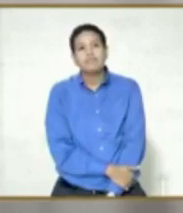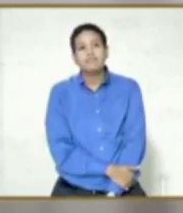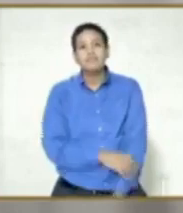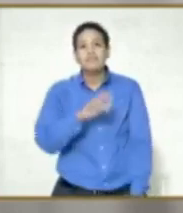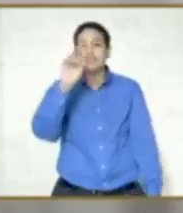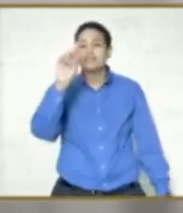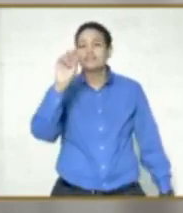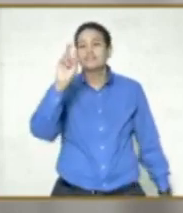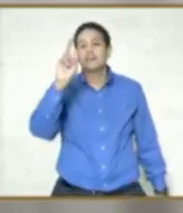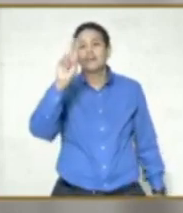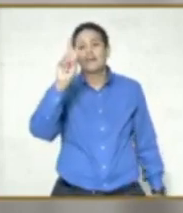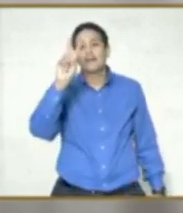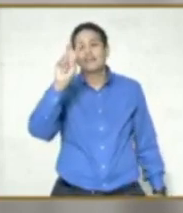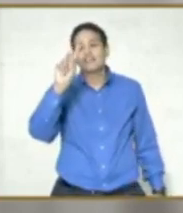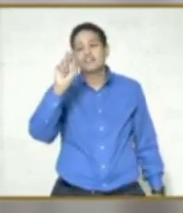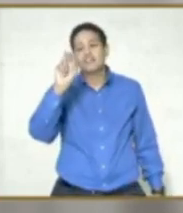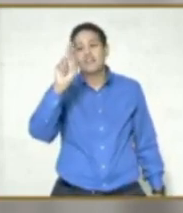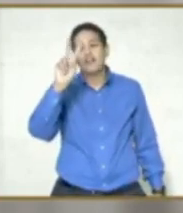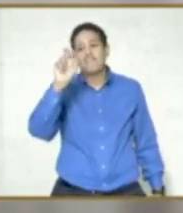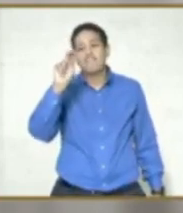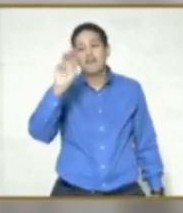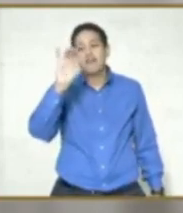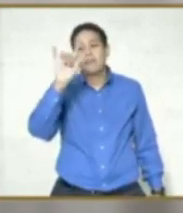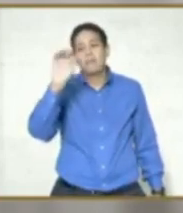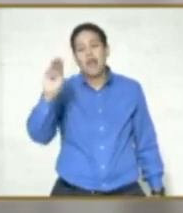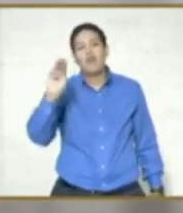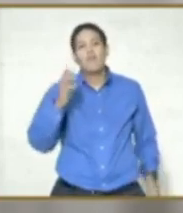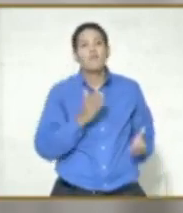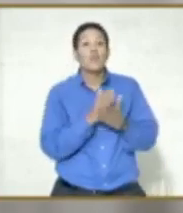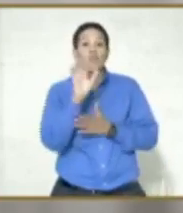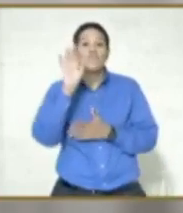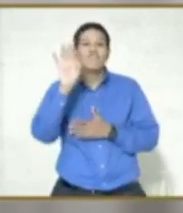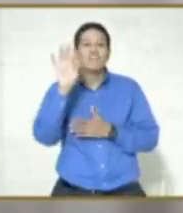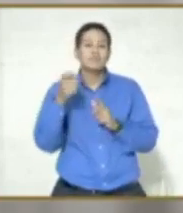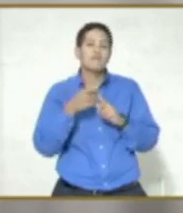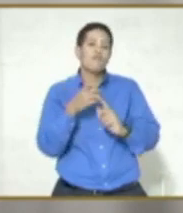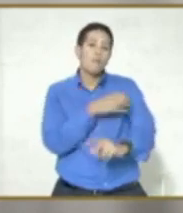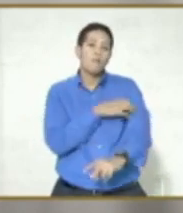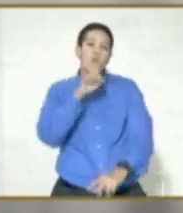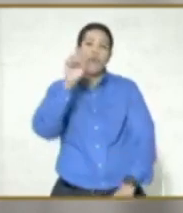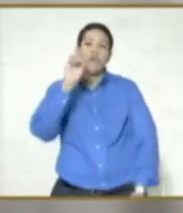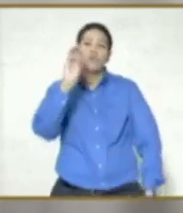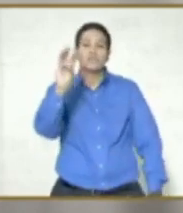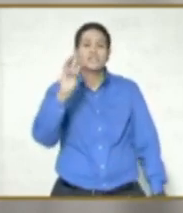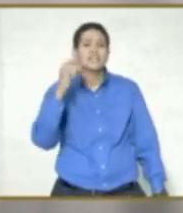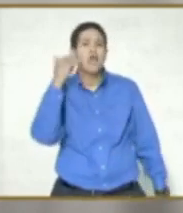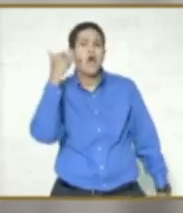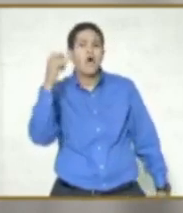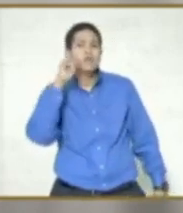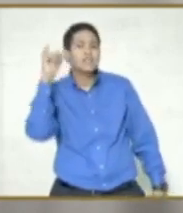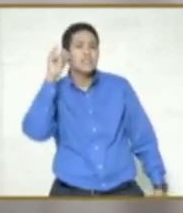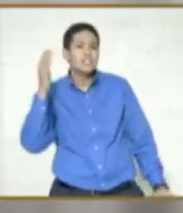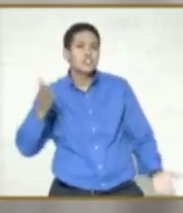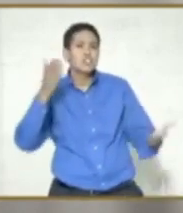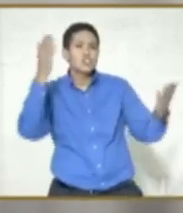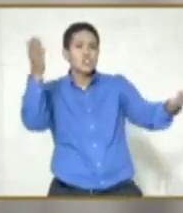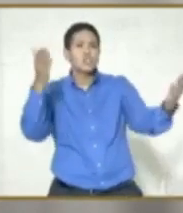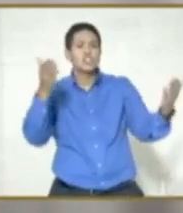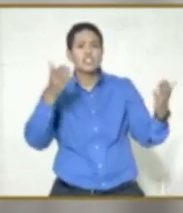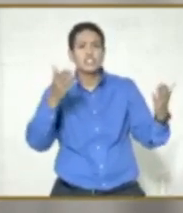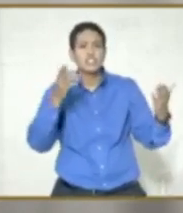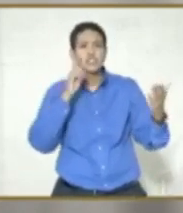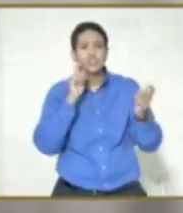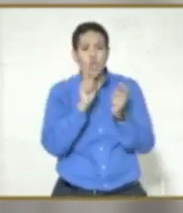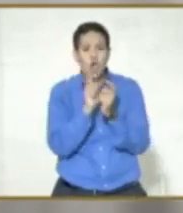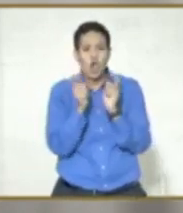Power 106 FM through Facebook. A caller yesterday suggested could convert containers